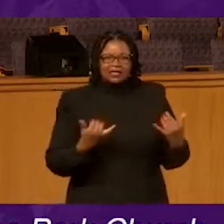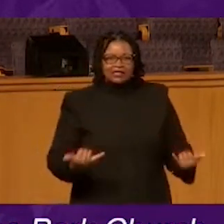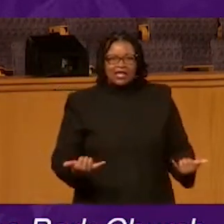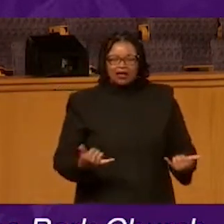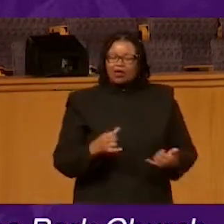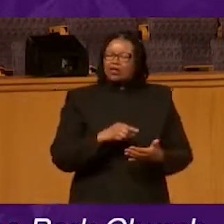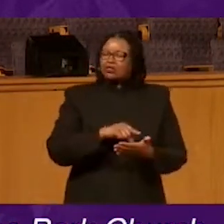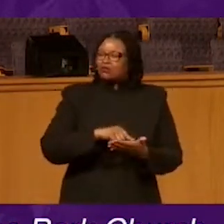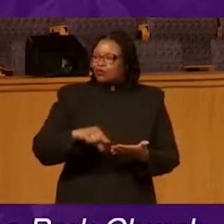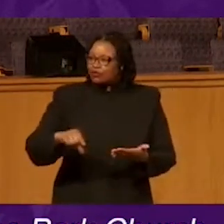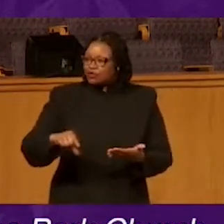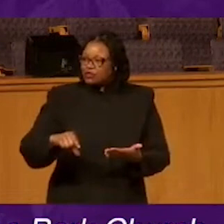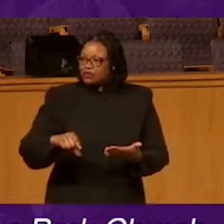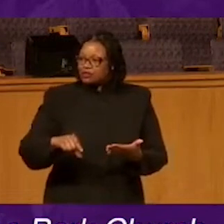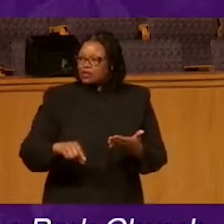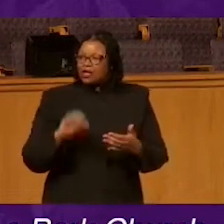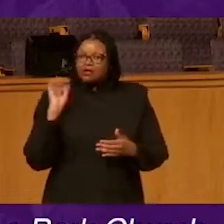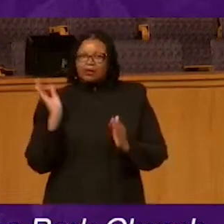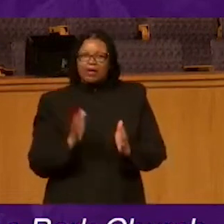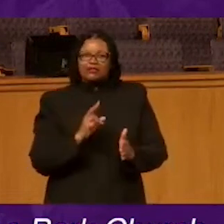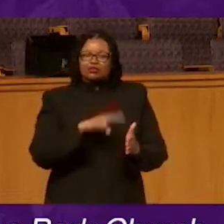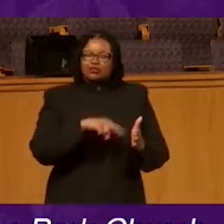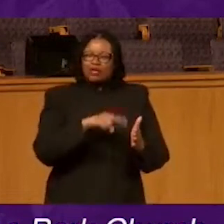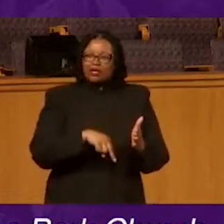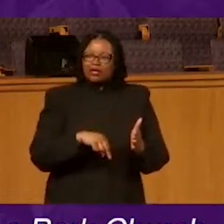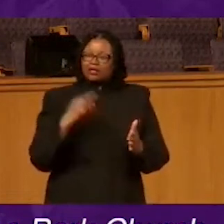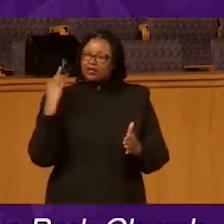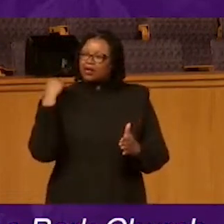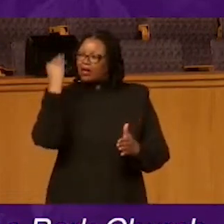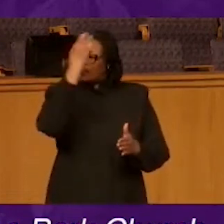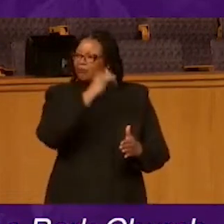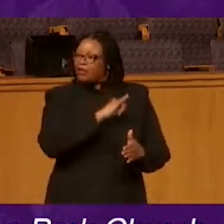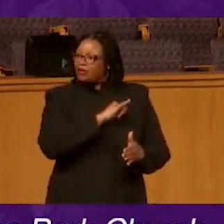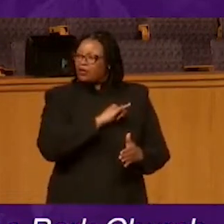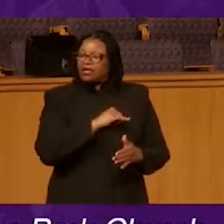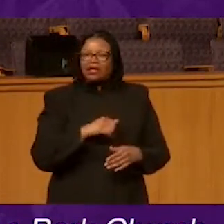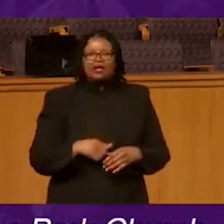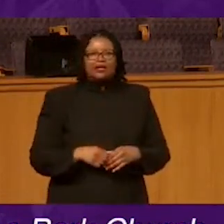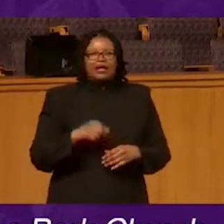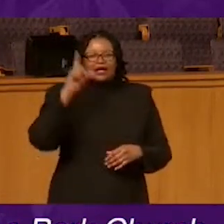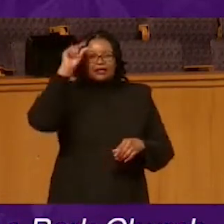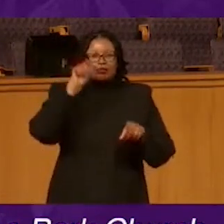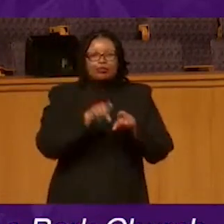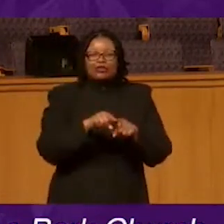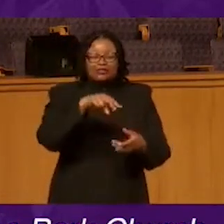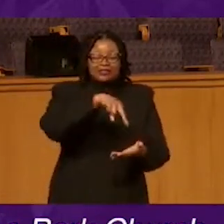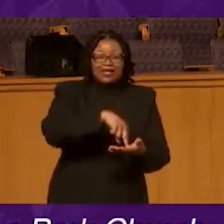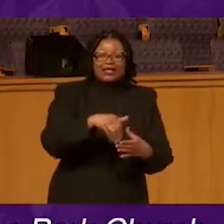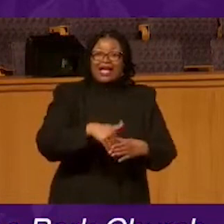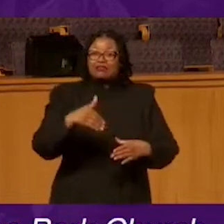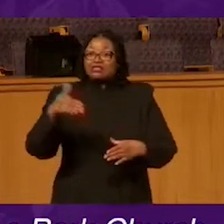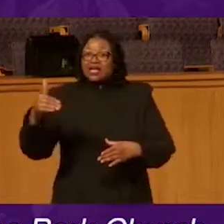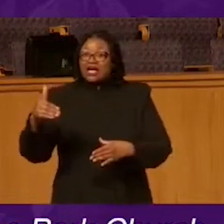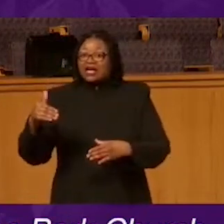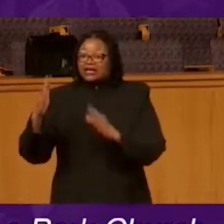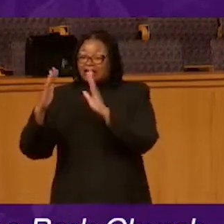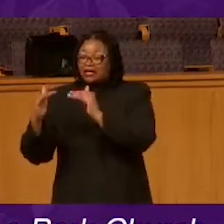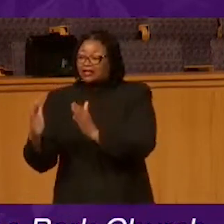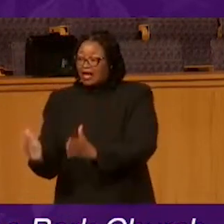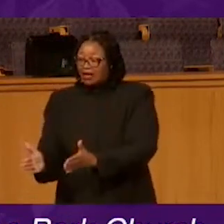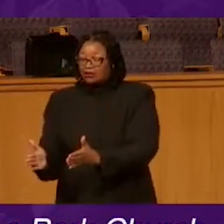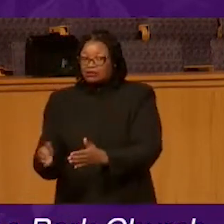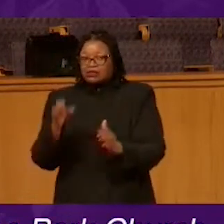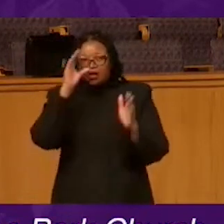that I read. Mary and the brothers come and stand outside the house. Picture all of